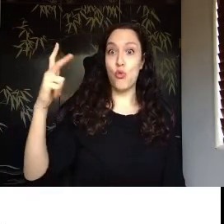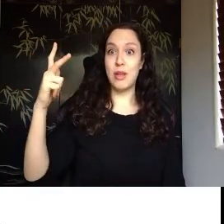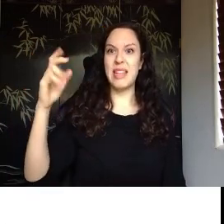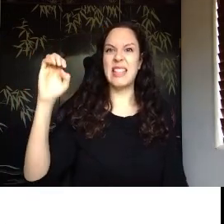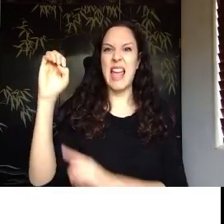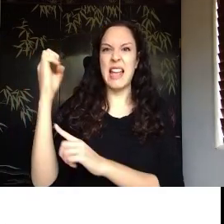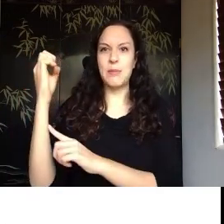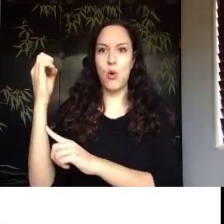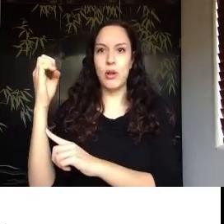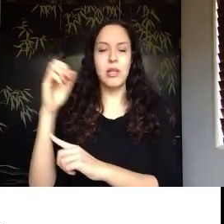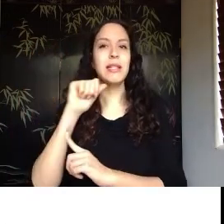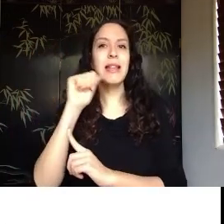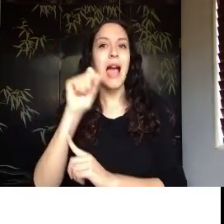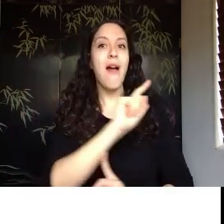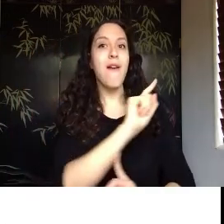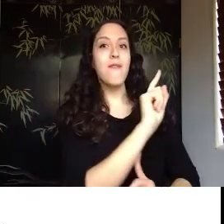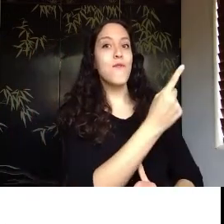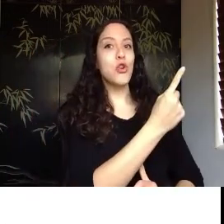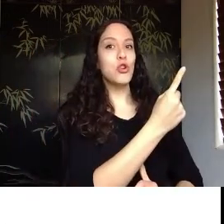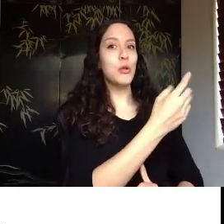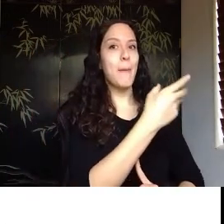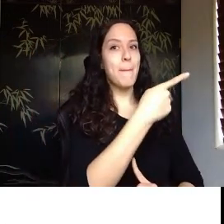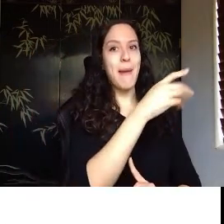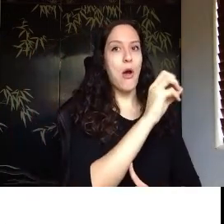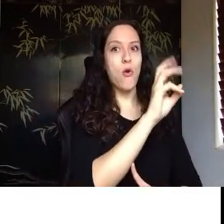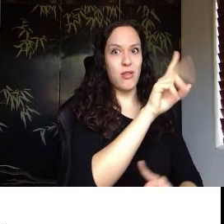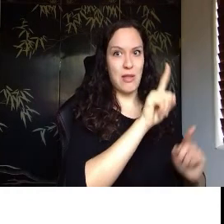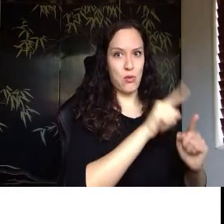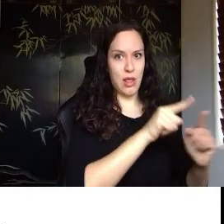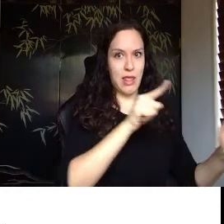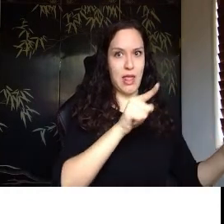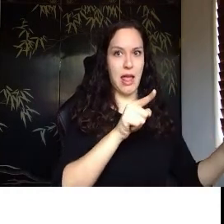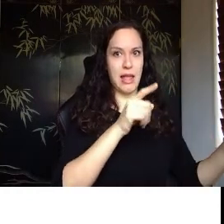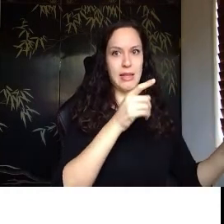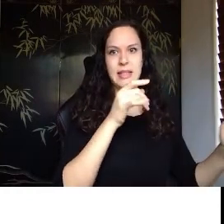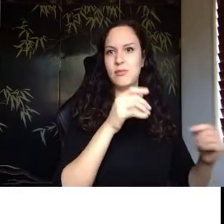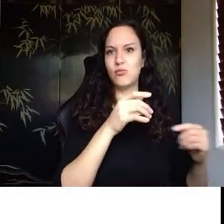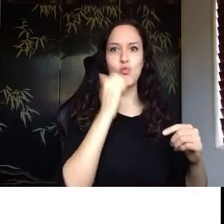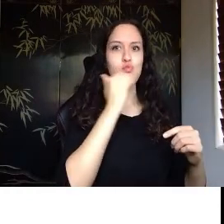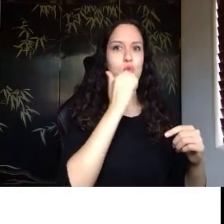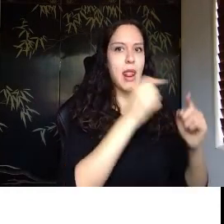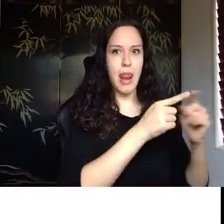first power like a line. A line is to the first power.